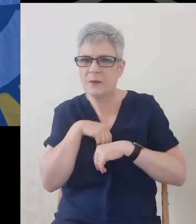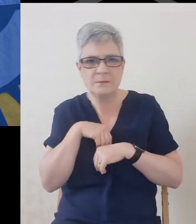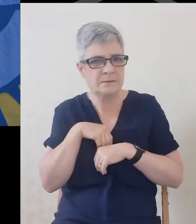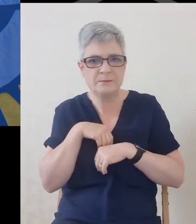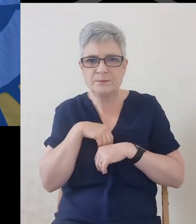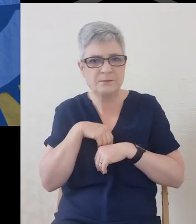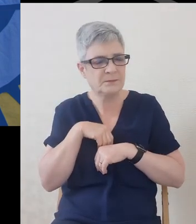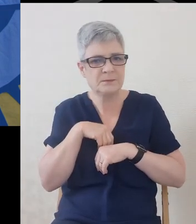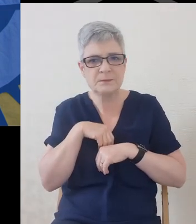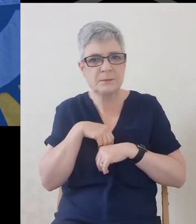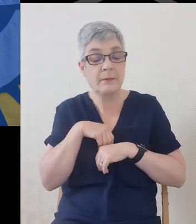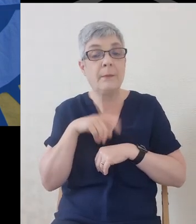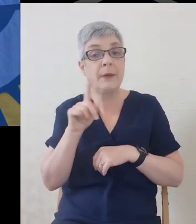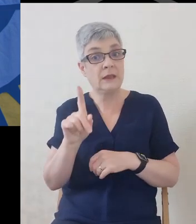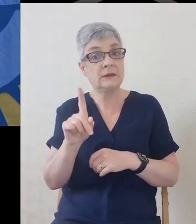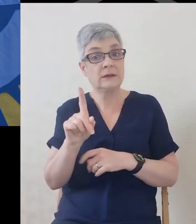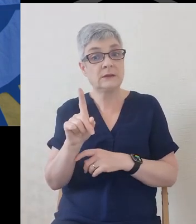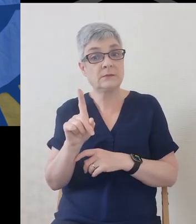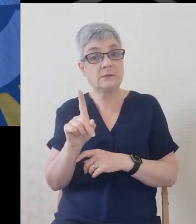And yet,